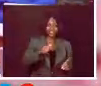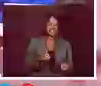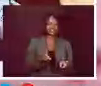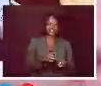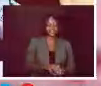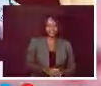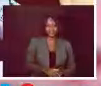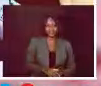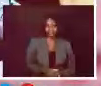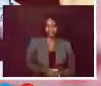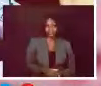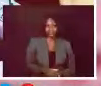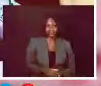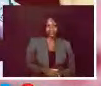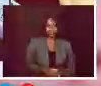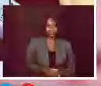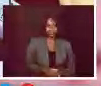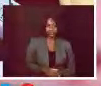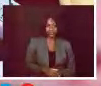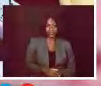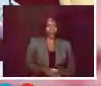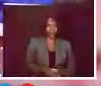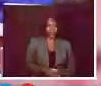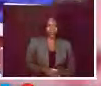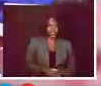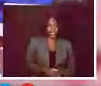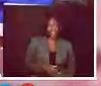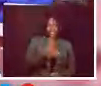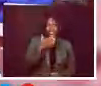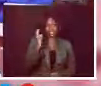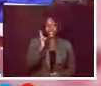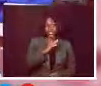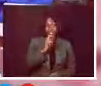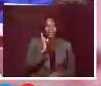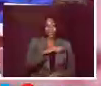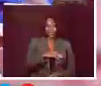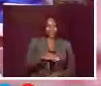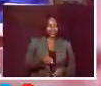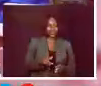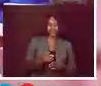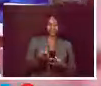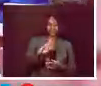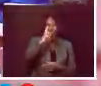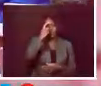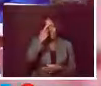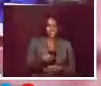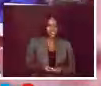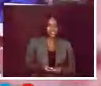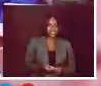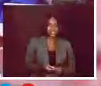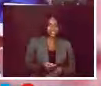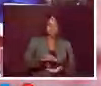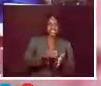form of governance, but it has no alternative. When I say it's the worst form is that, Mr. Speaker, you are a lawyer,